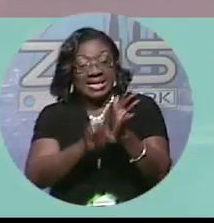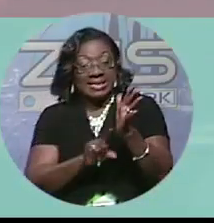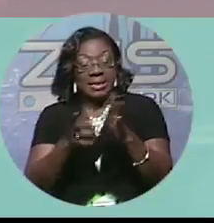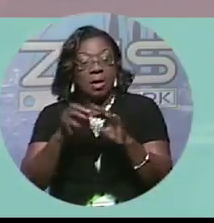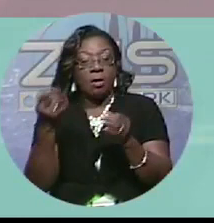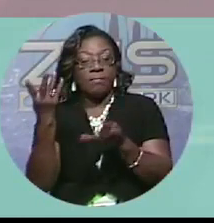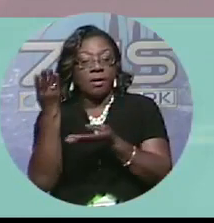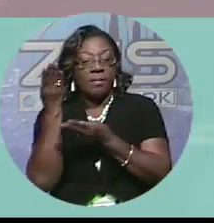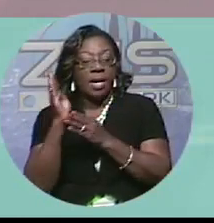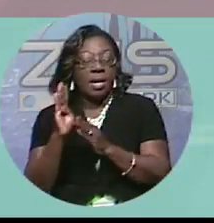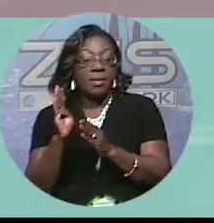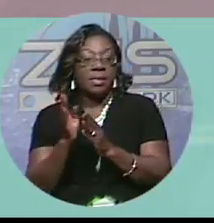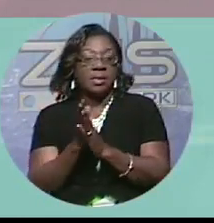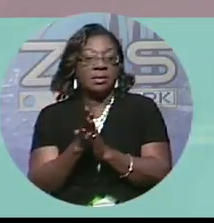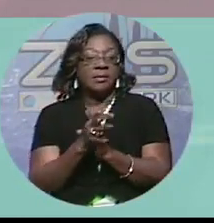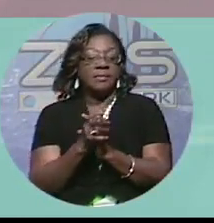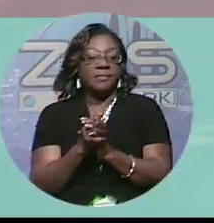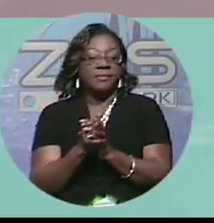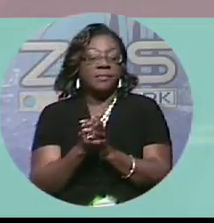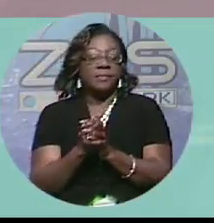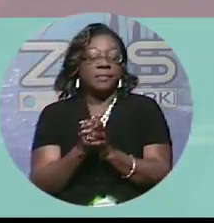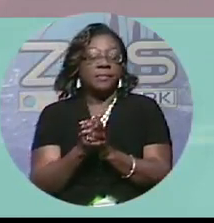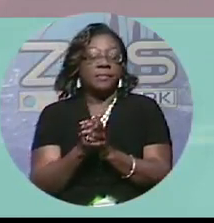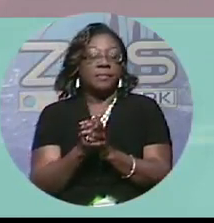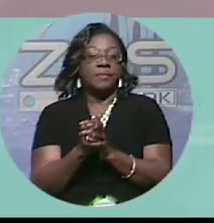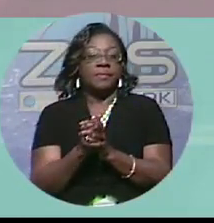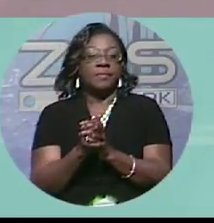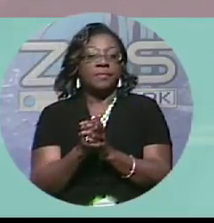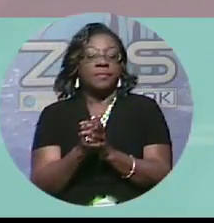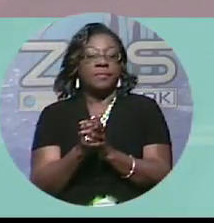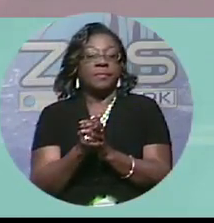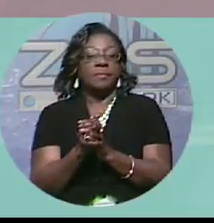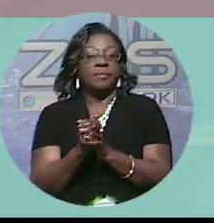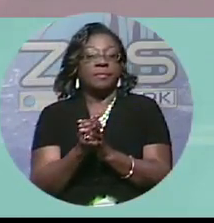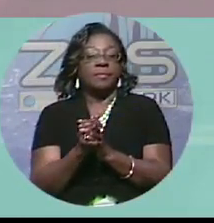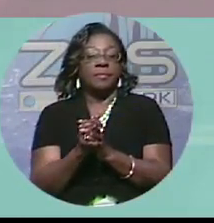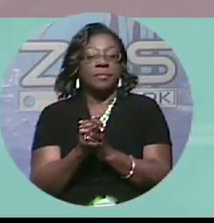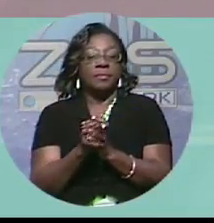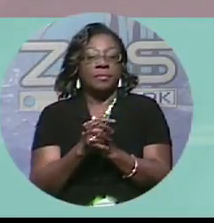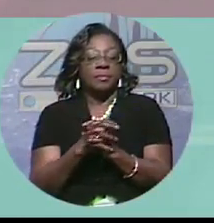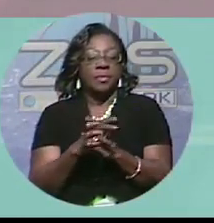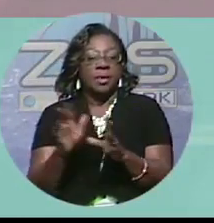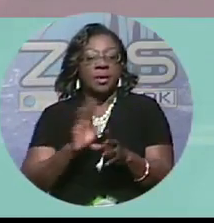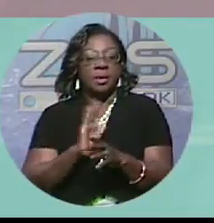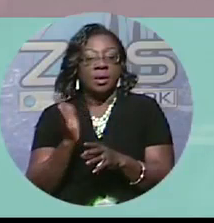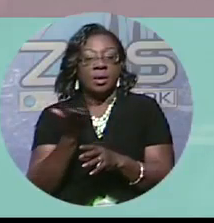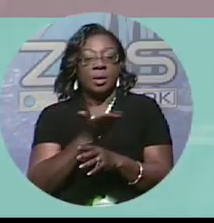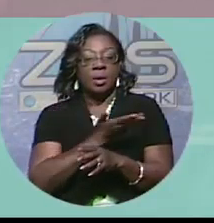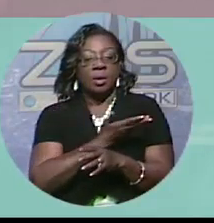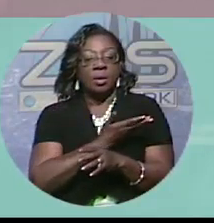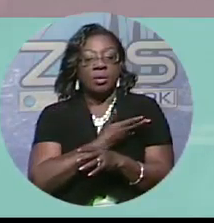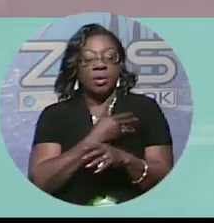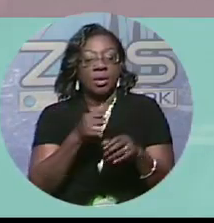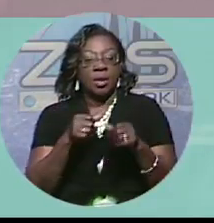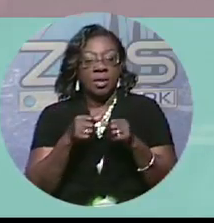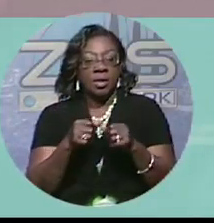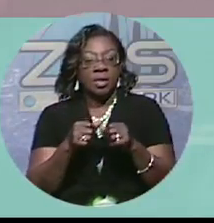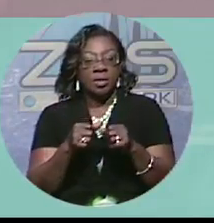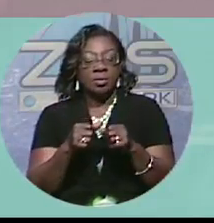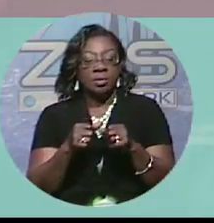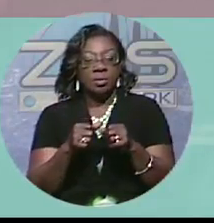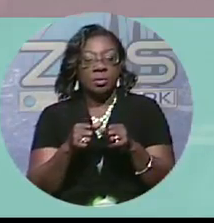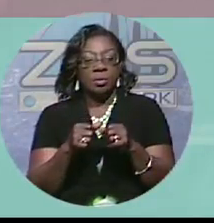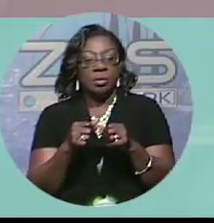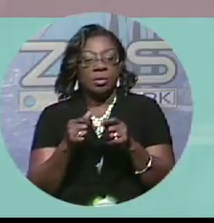More or less a regional problem where, despite the fact that we have and continue to